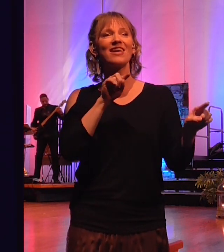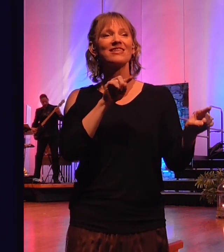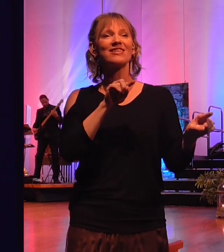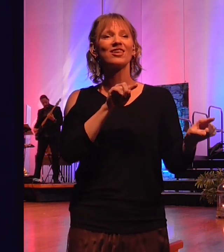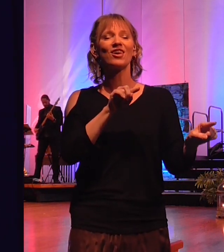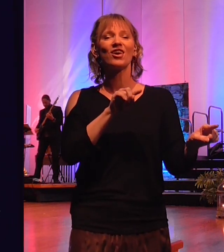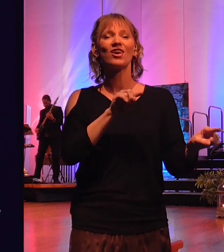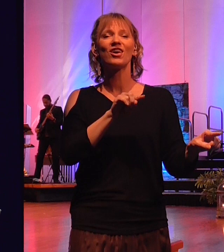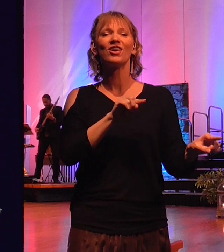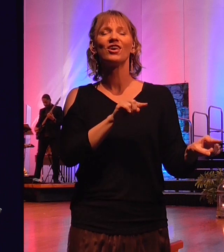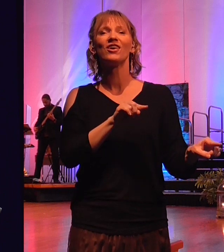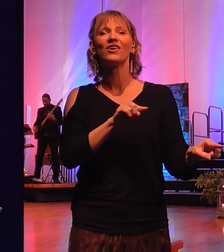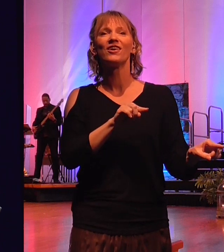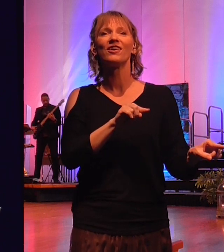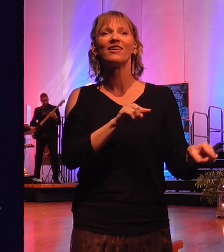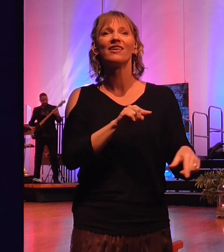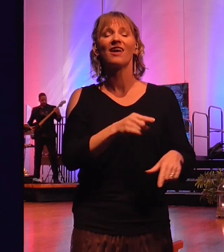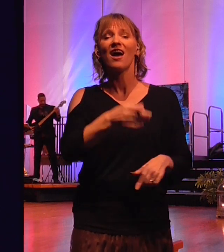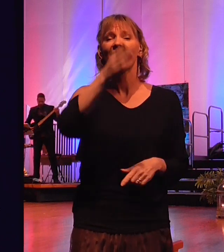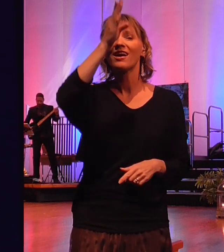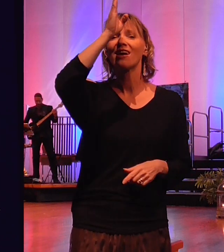answer.